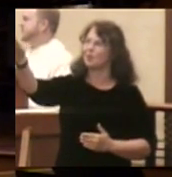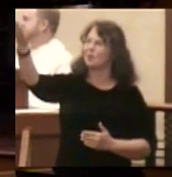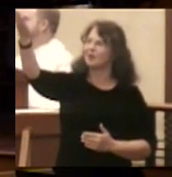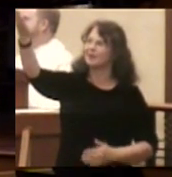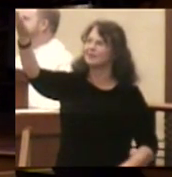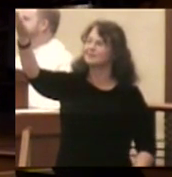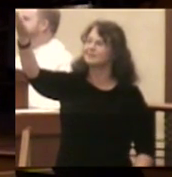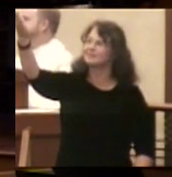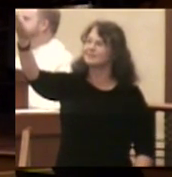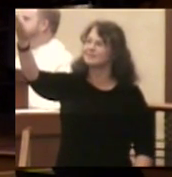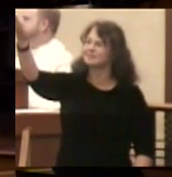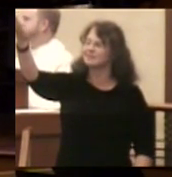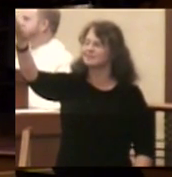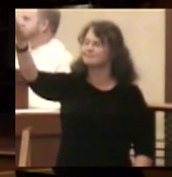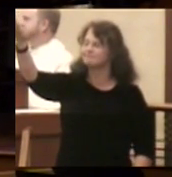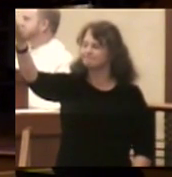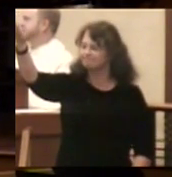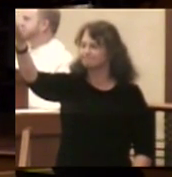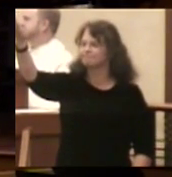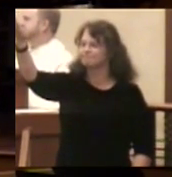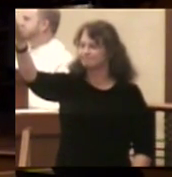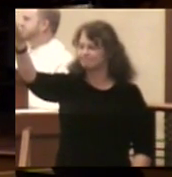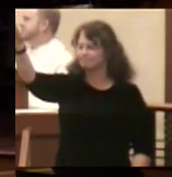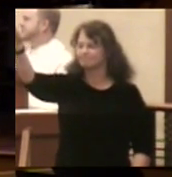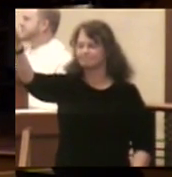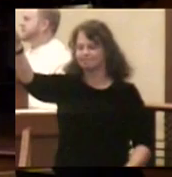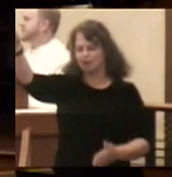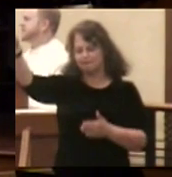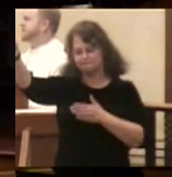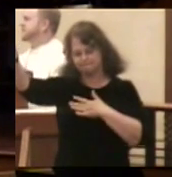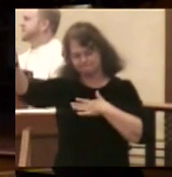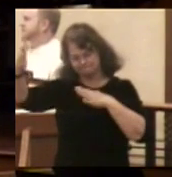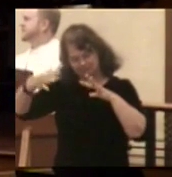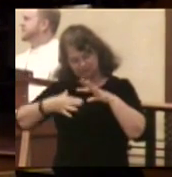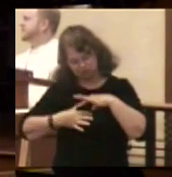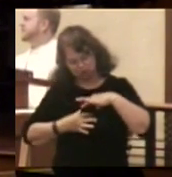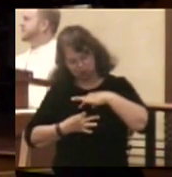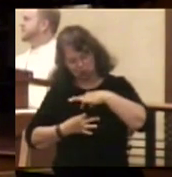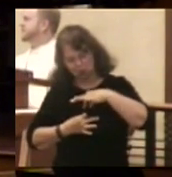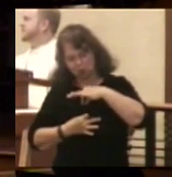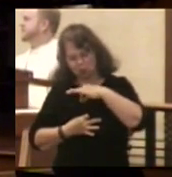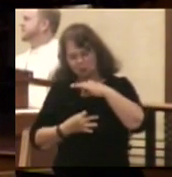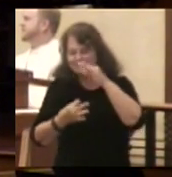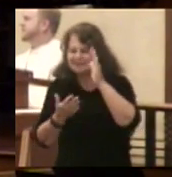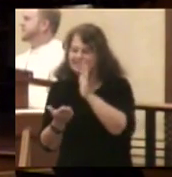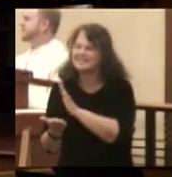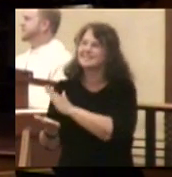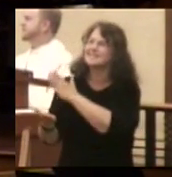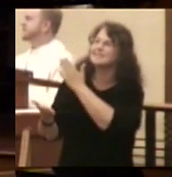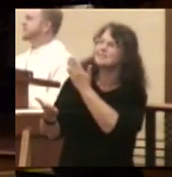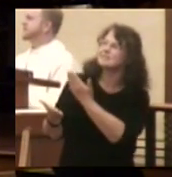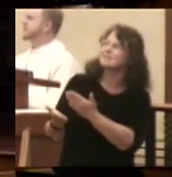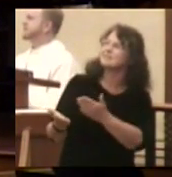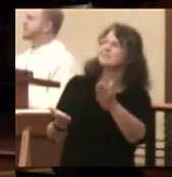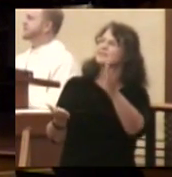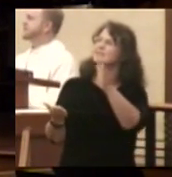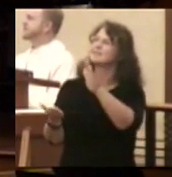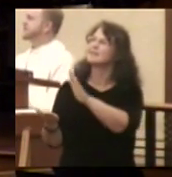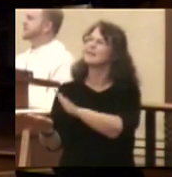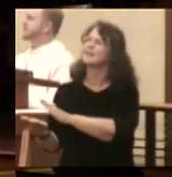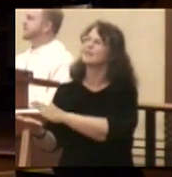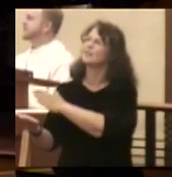thou art. Then sings my soul,